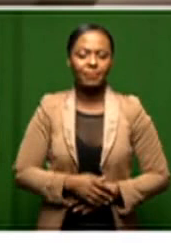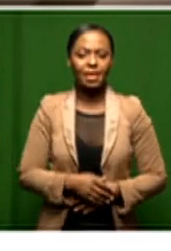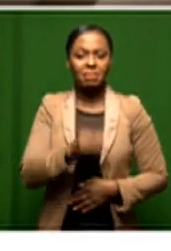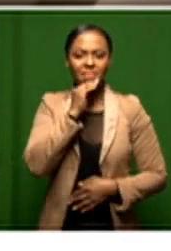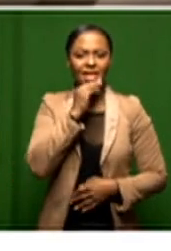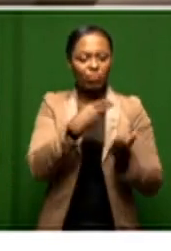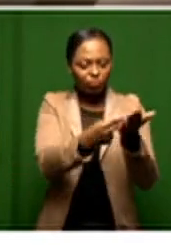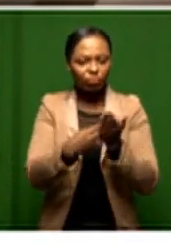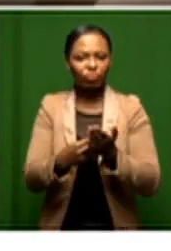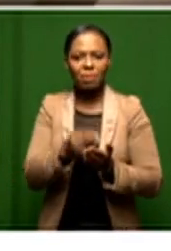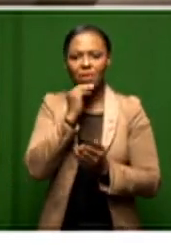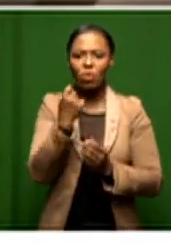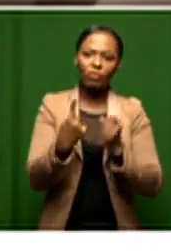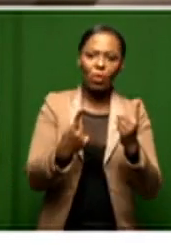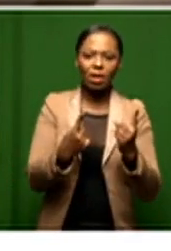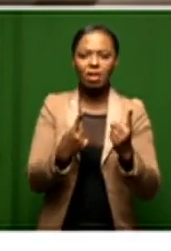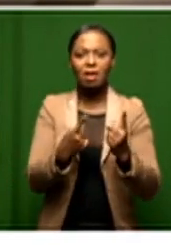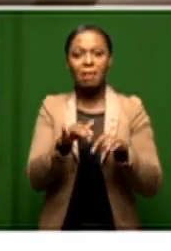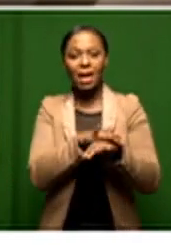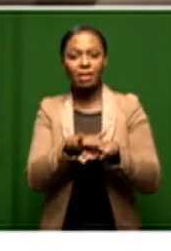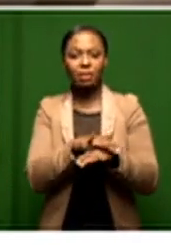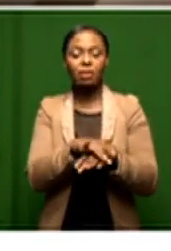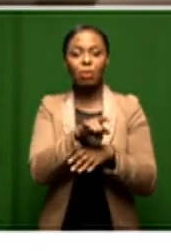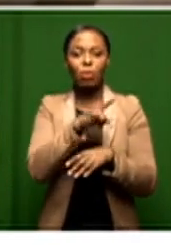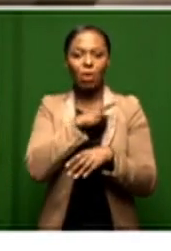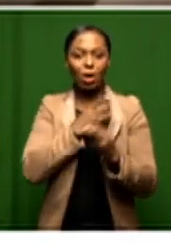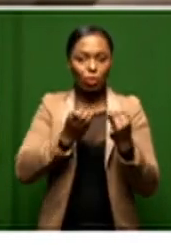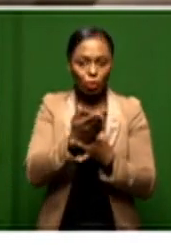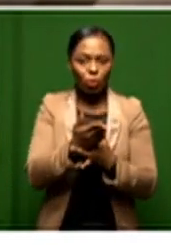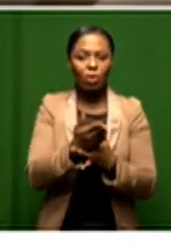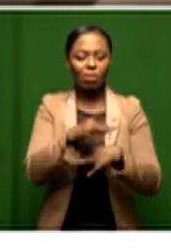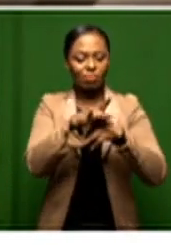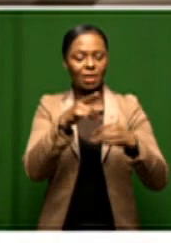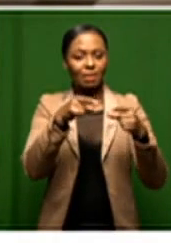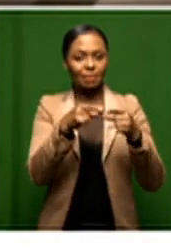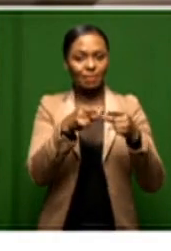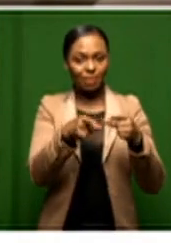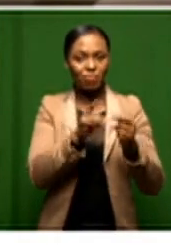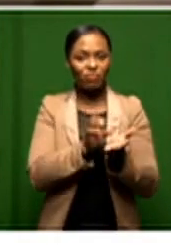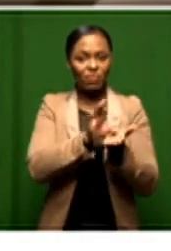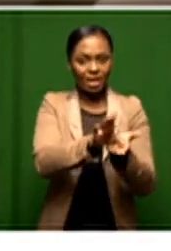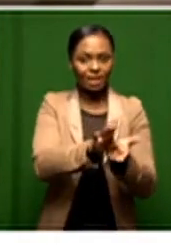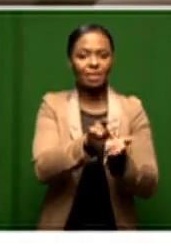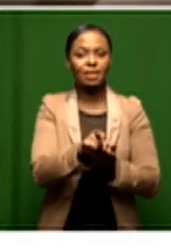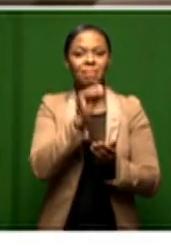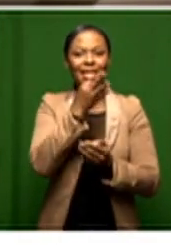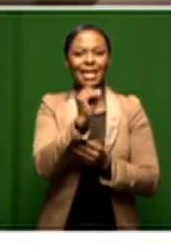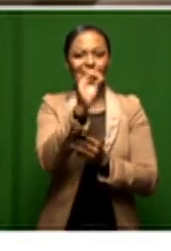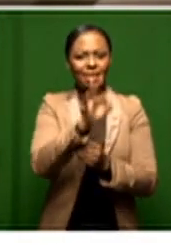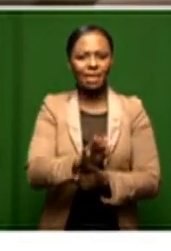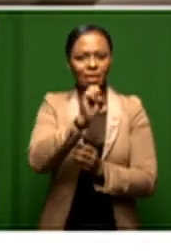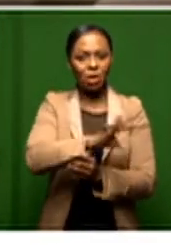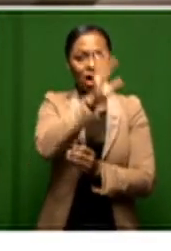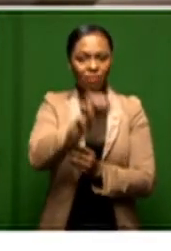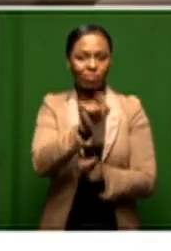on a one-for-one basis. And that means that through this medical schemes funding initiative, about 30% of South